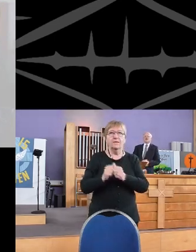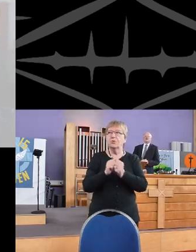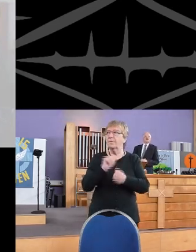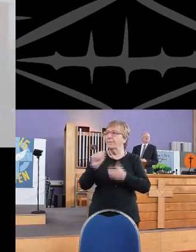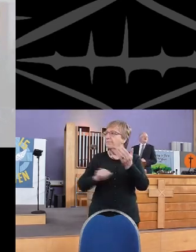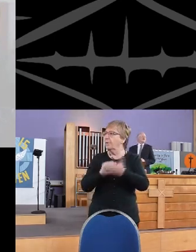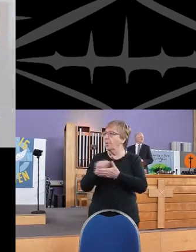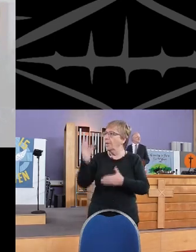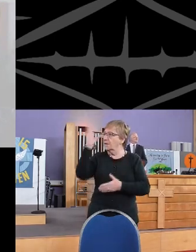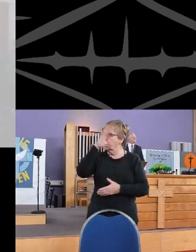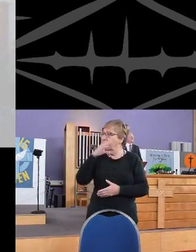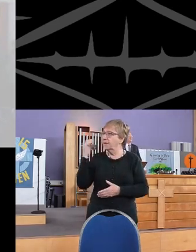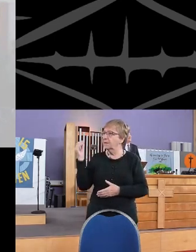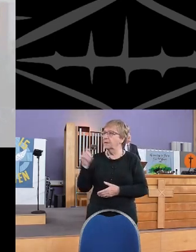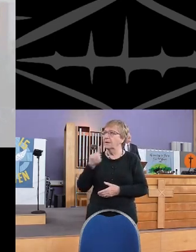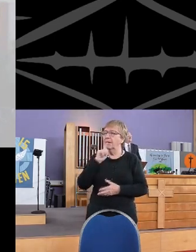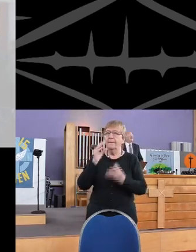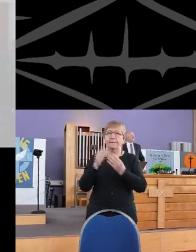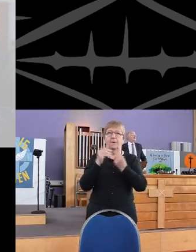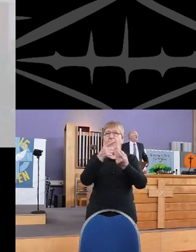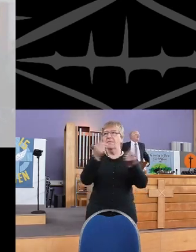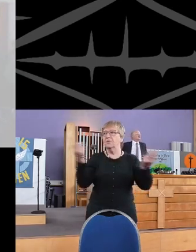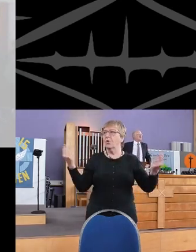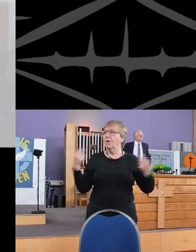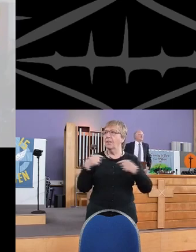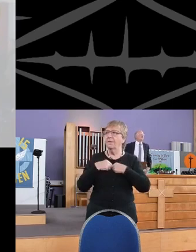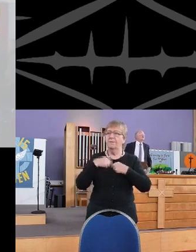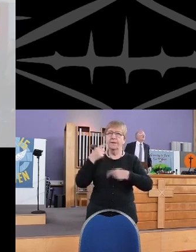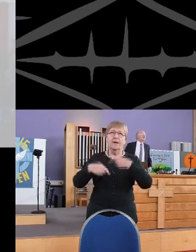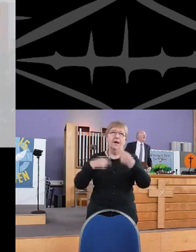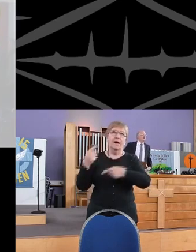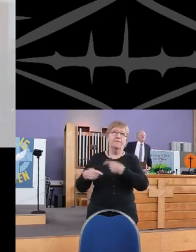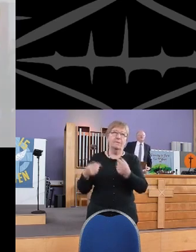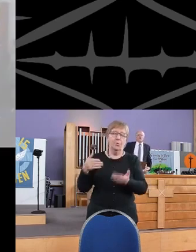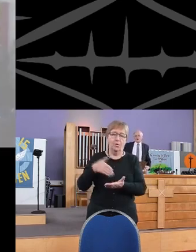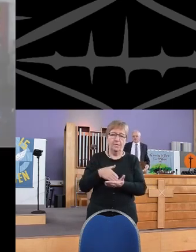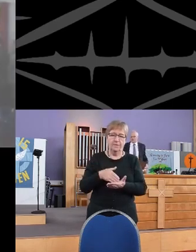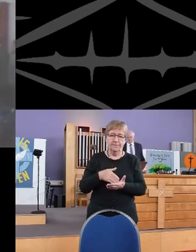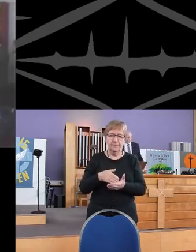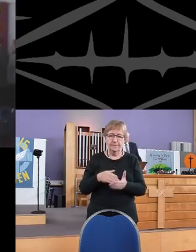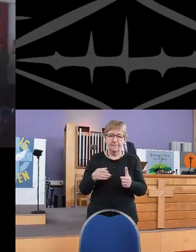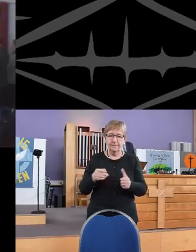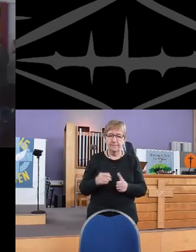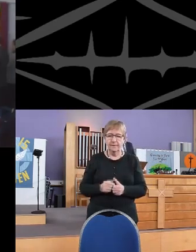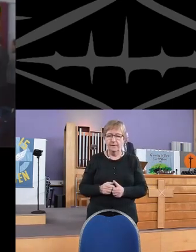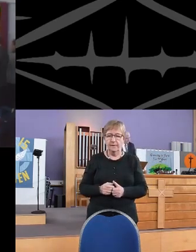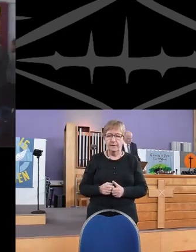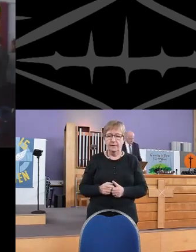Be with us all evermore.